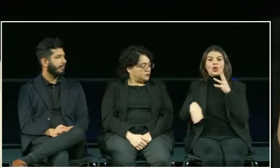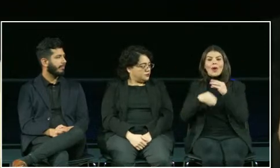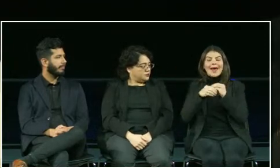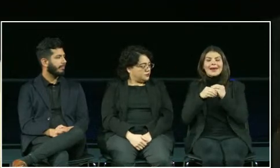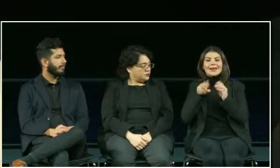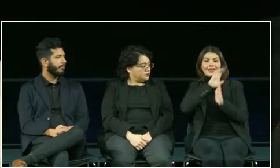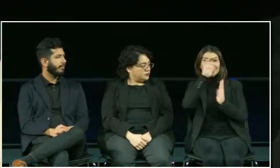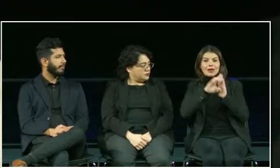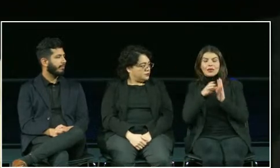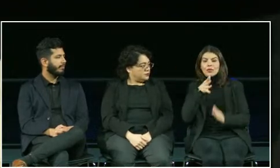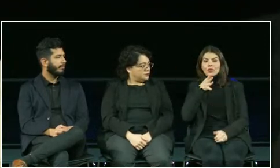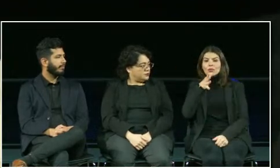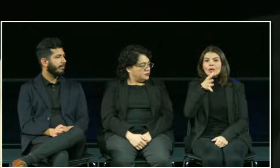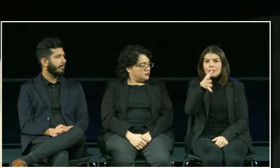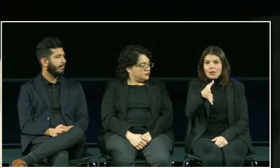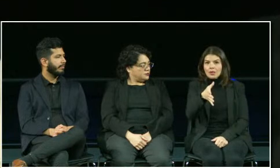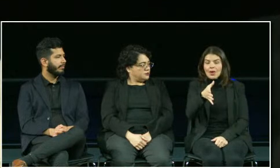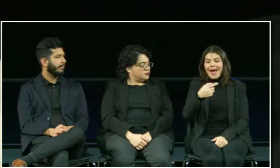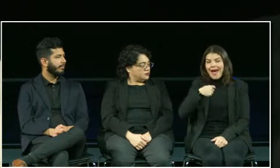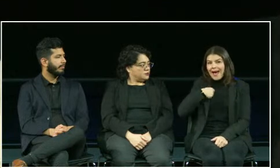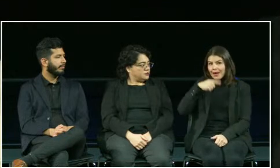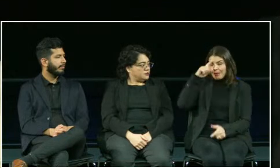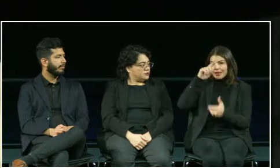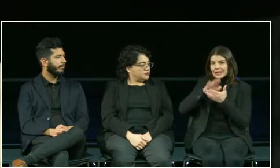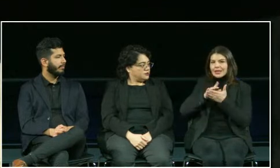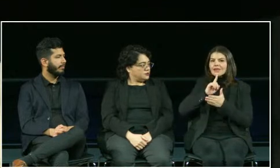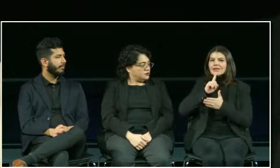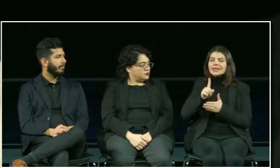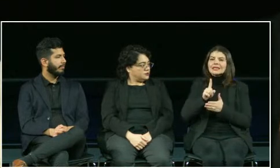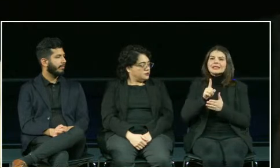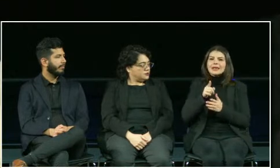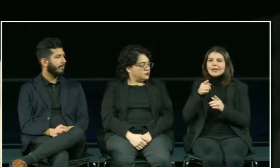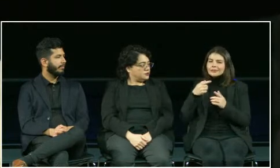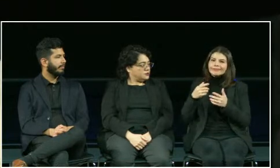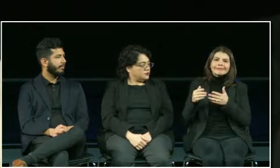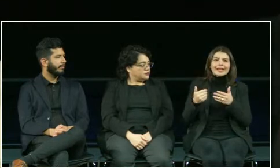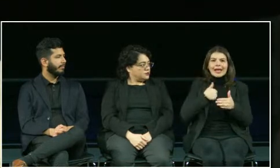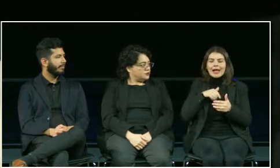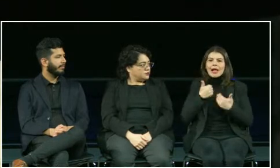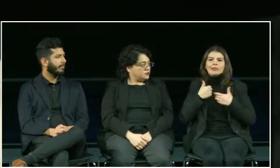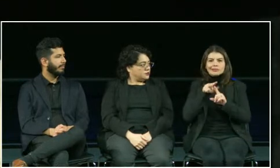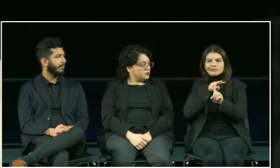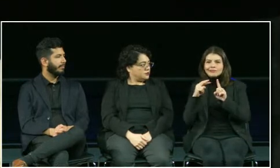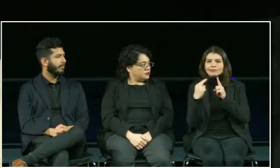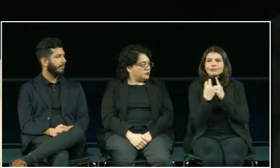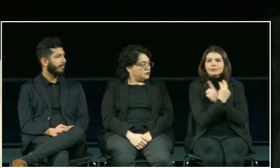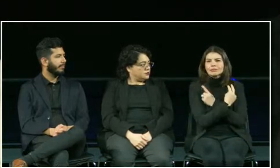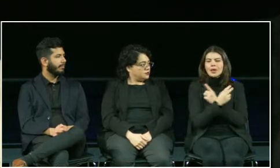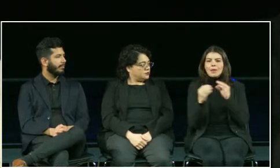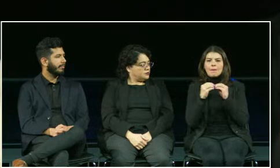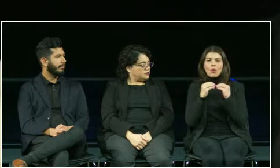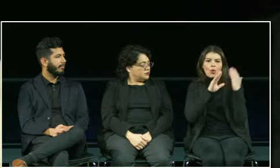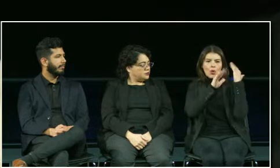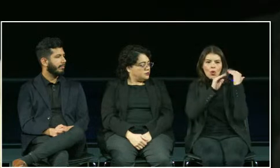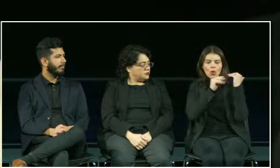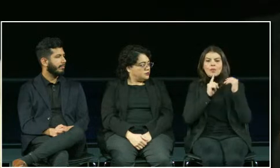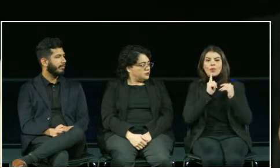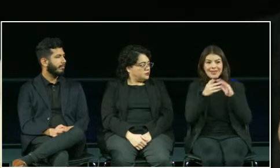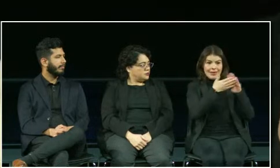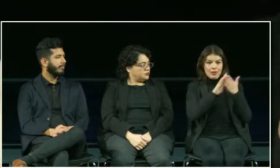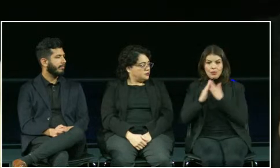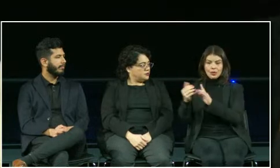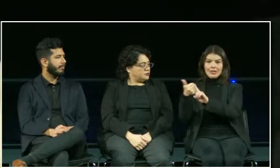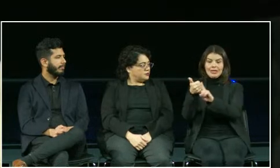grandmother, who I believe is at least pointing in some direction of hope, which is that the